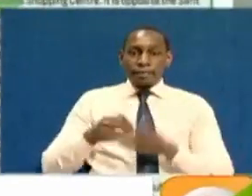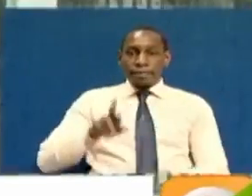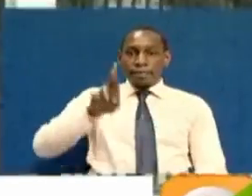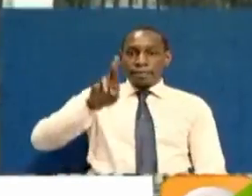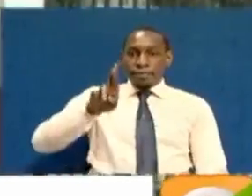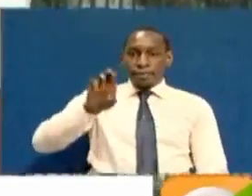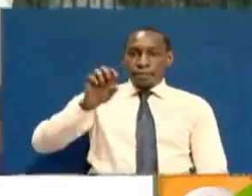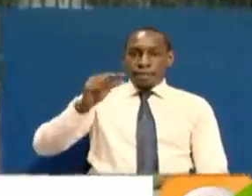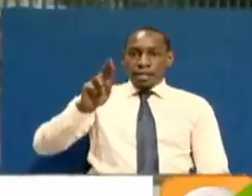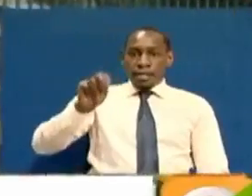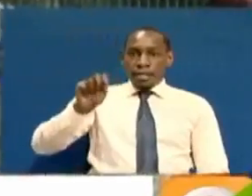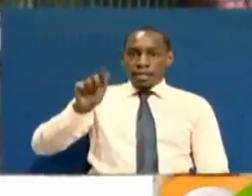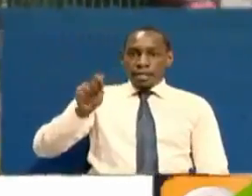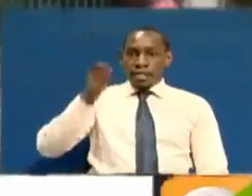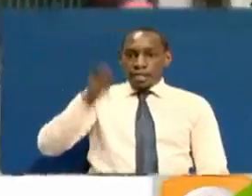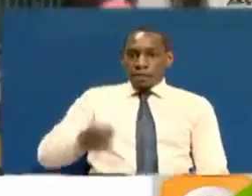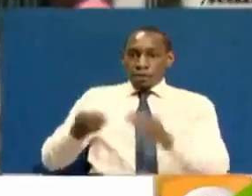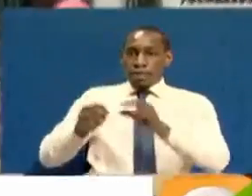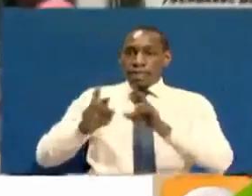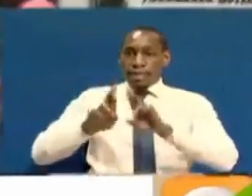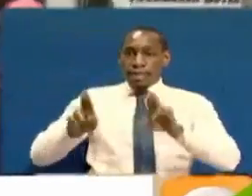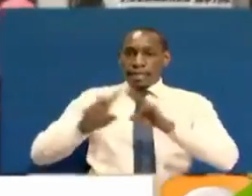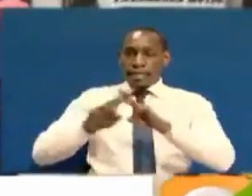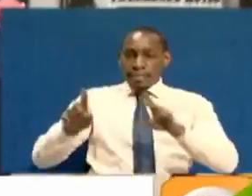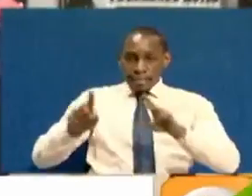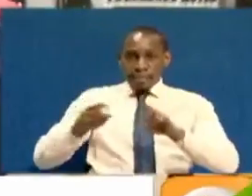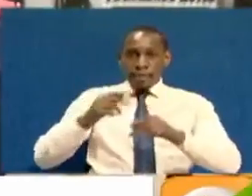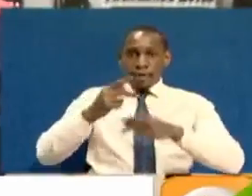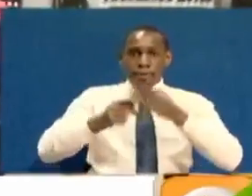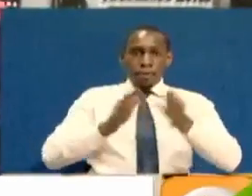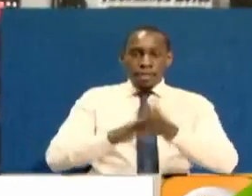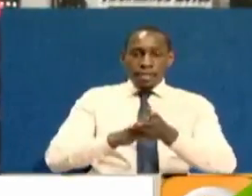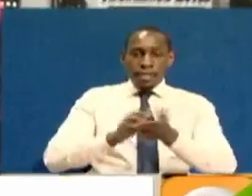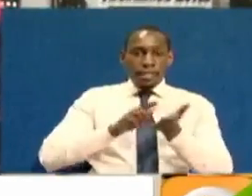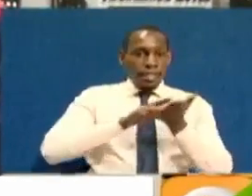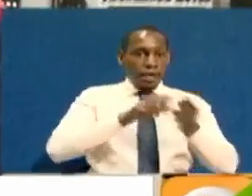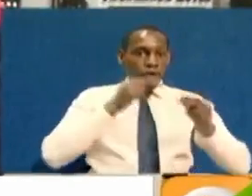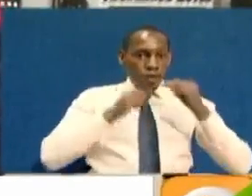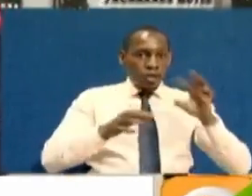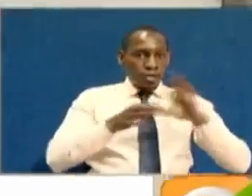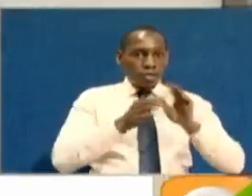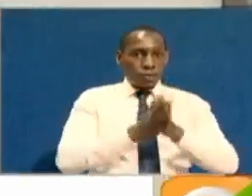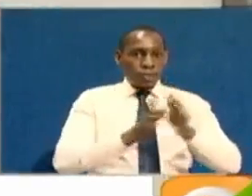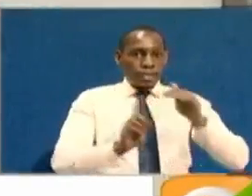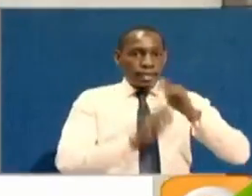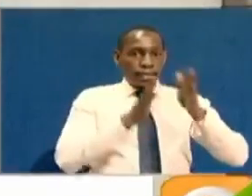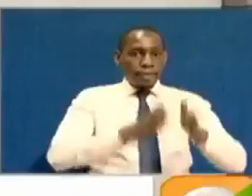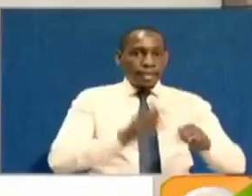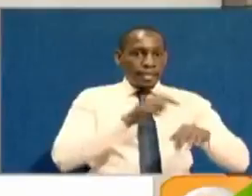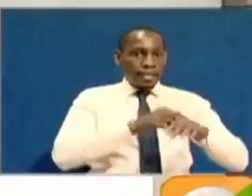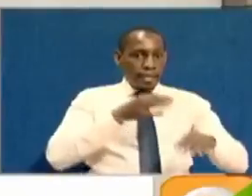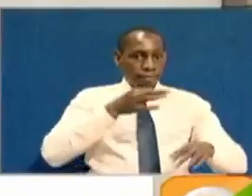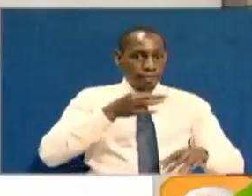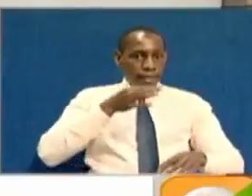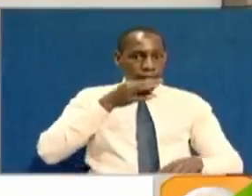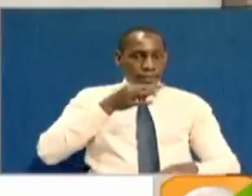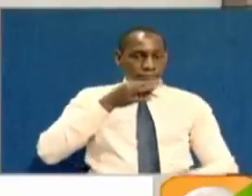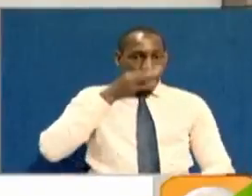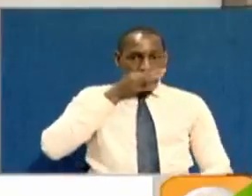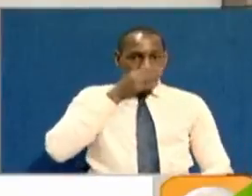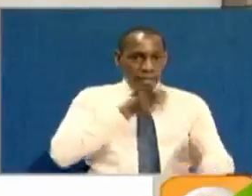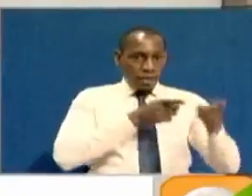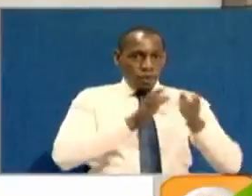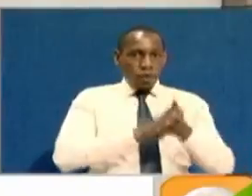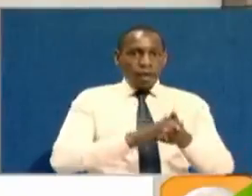Auctioneers were set to begin the auction process over an outstanding loan by the hotel. The hotel is associated with Minister in the Kibaki era, the late Njenga